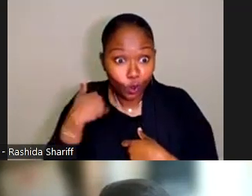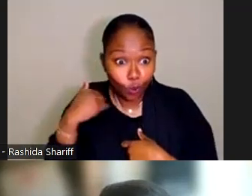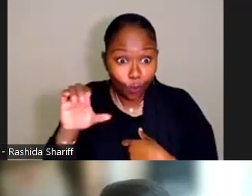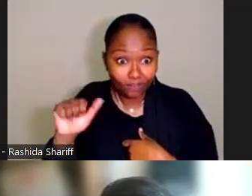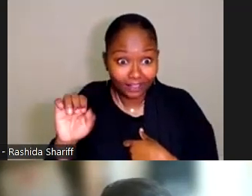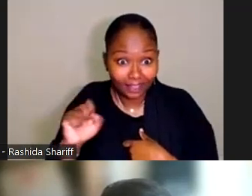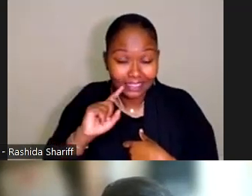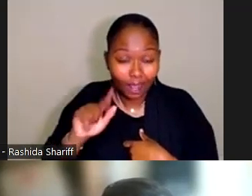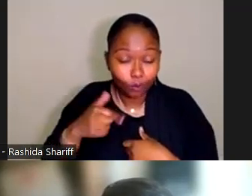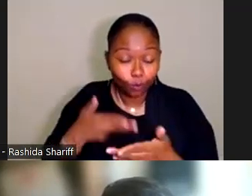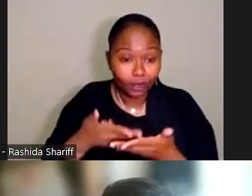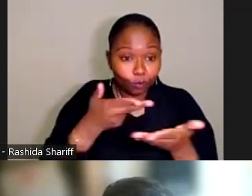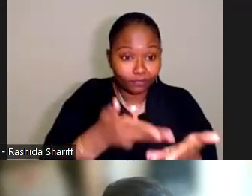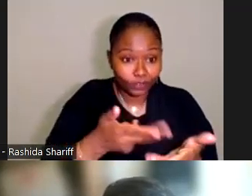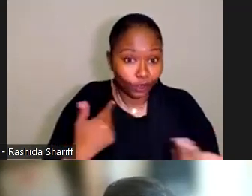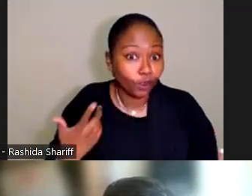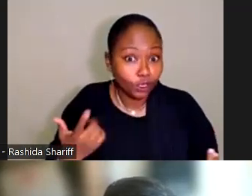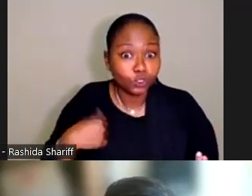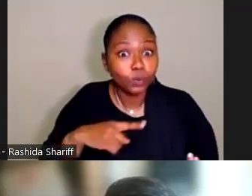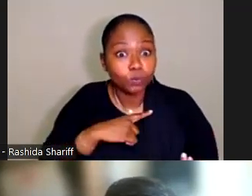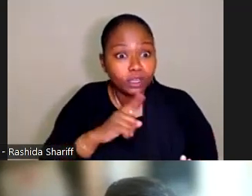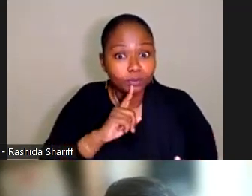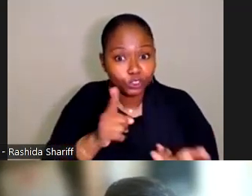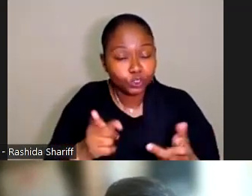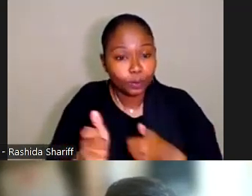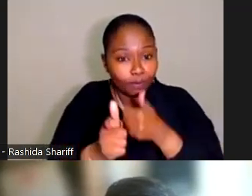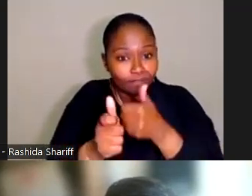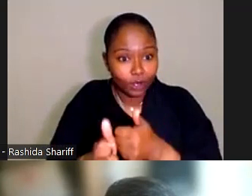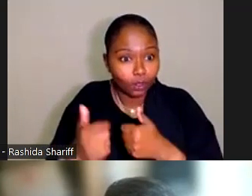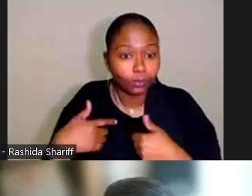refer? So we wanted to make sure we were following the